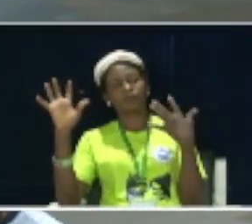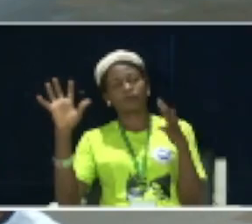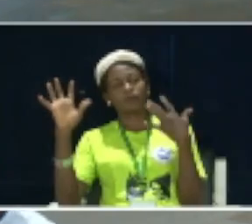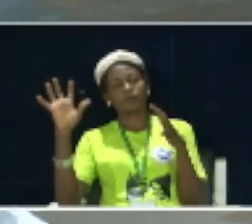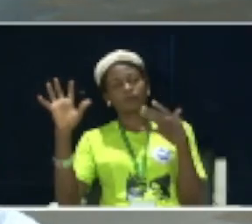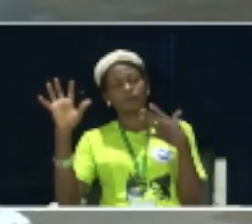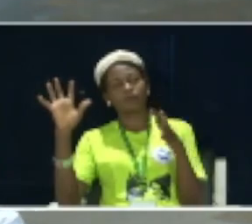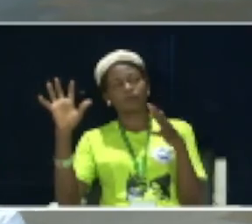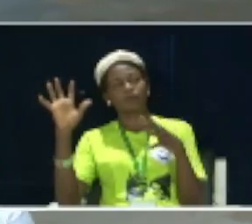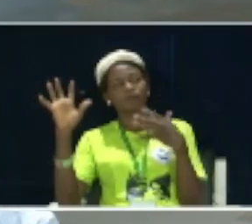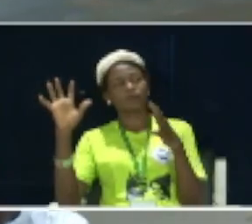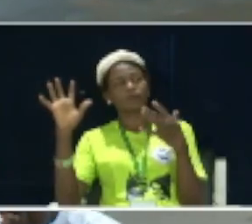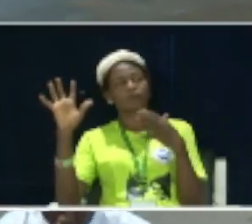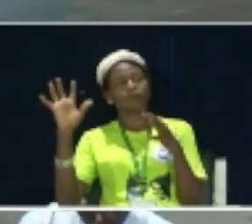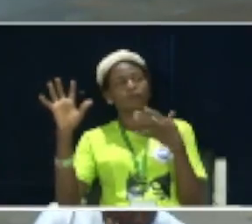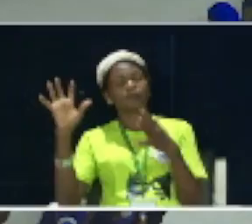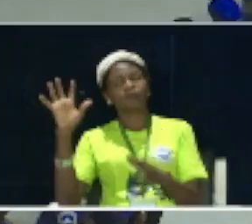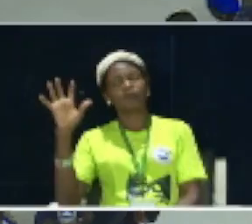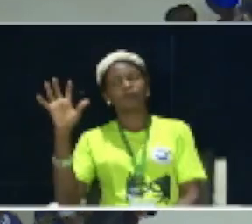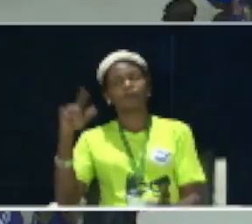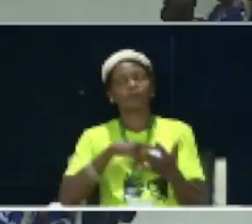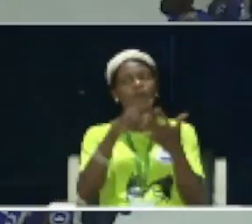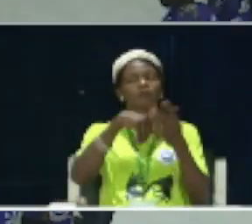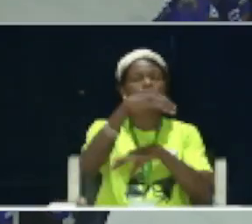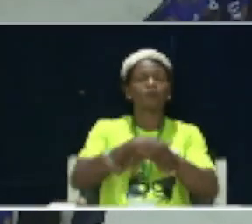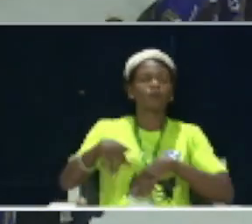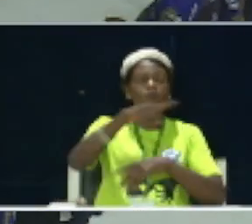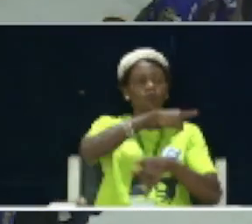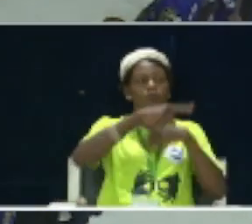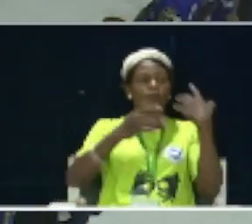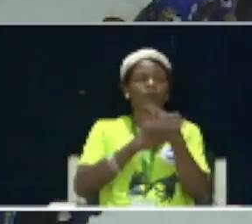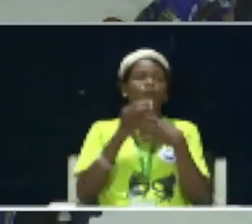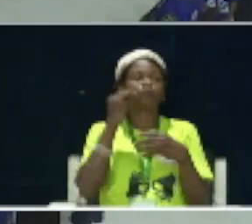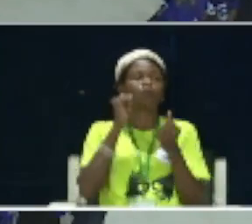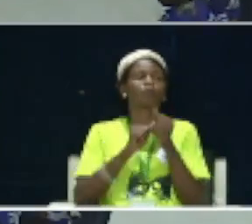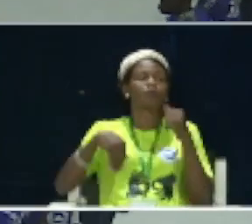Thank you. Tonight, you are going home with an overflow.